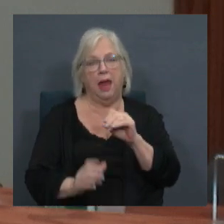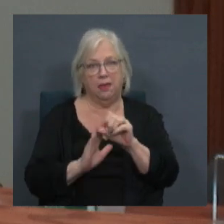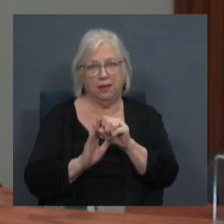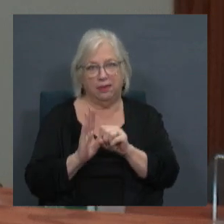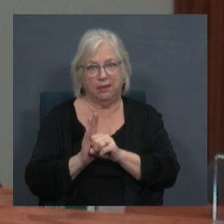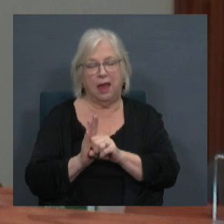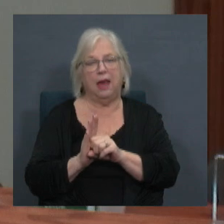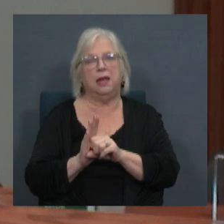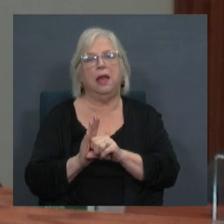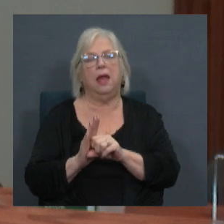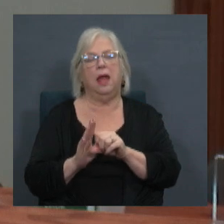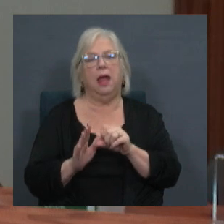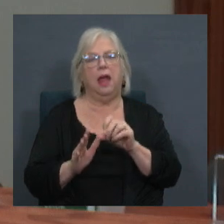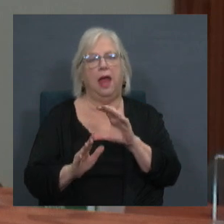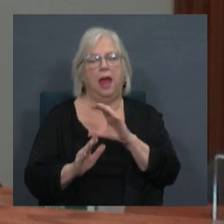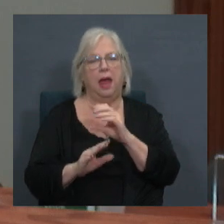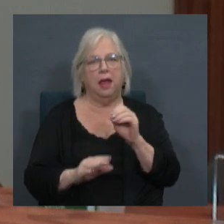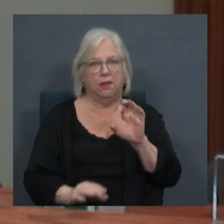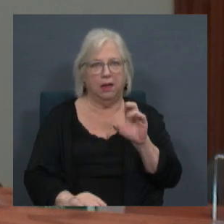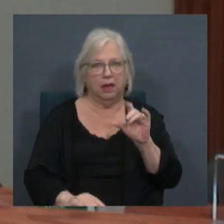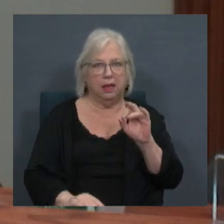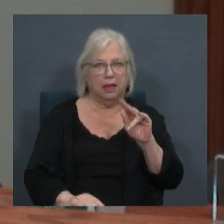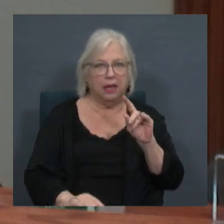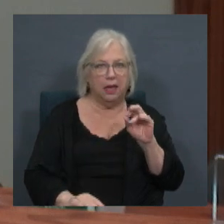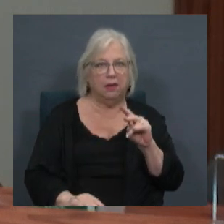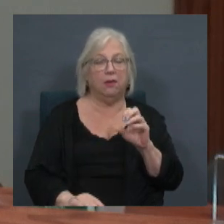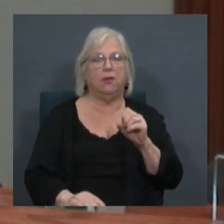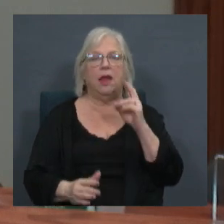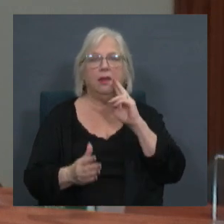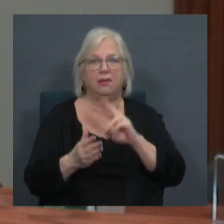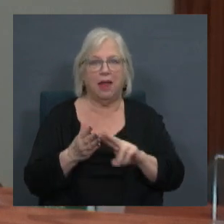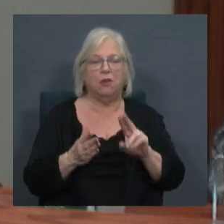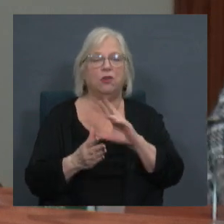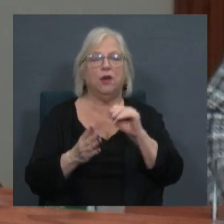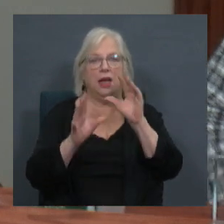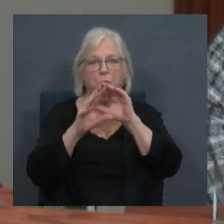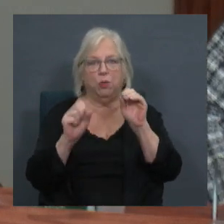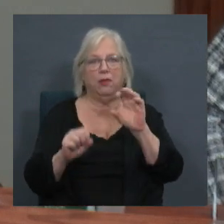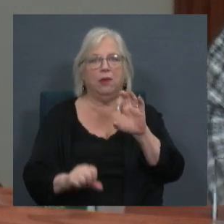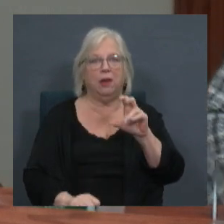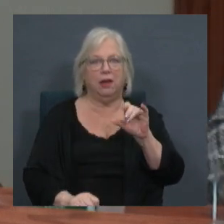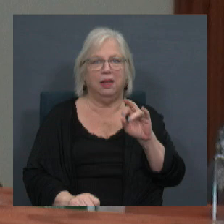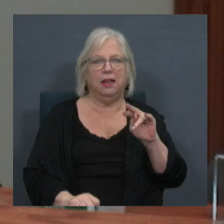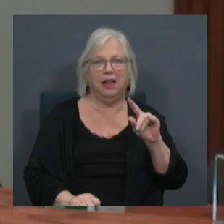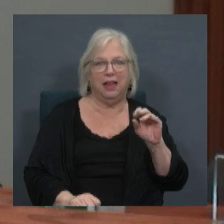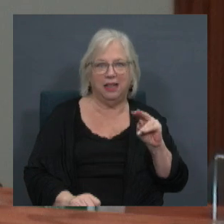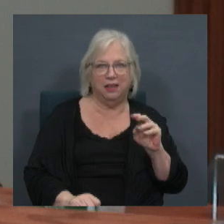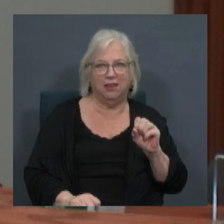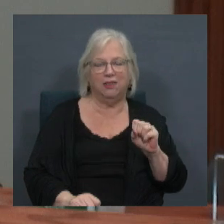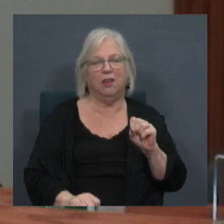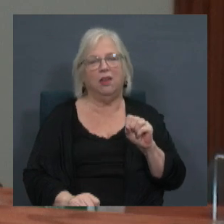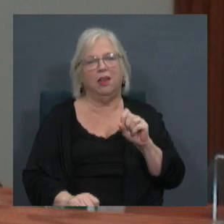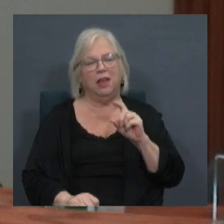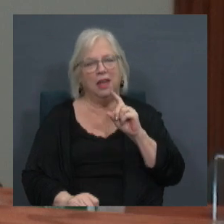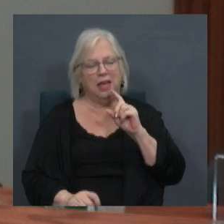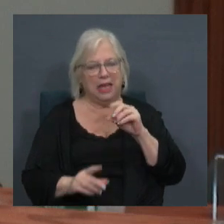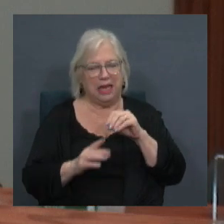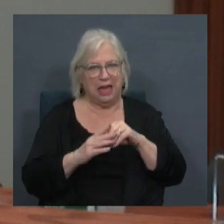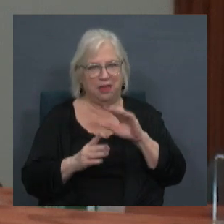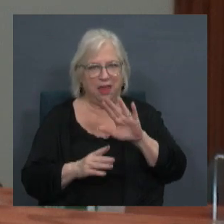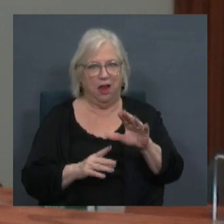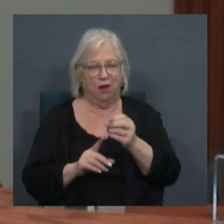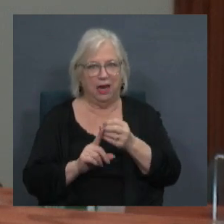the Clintons. And Secretary Clinton and President Clinton are, in their